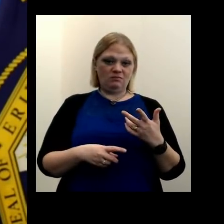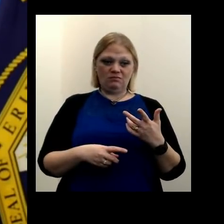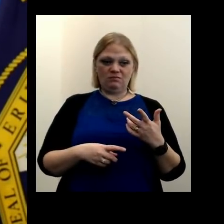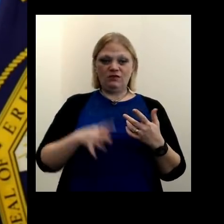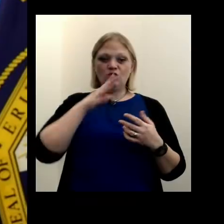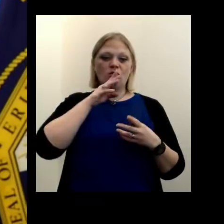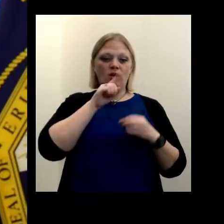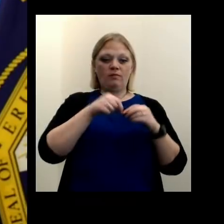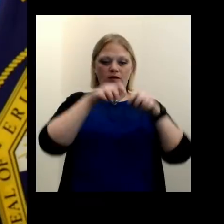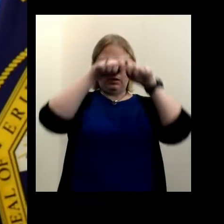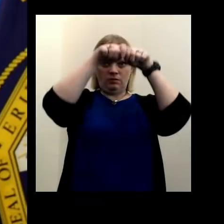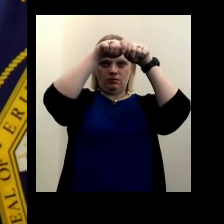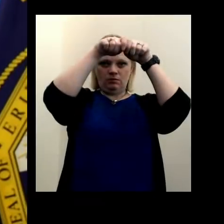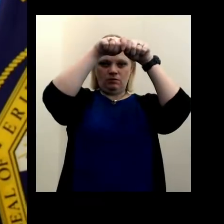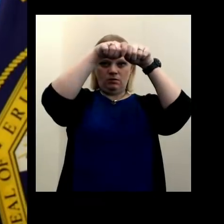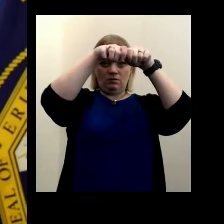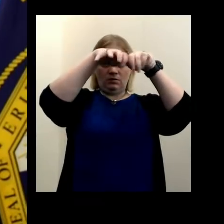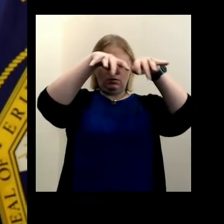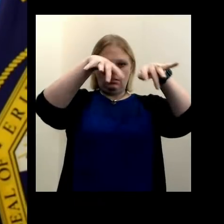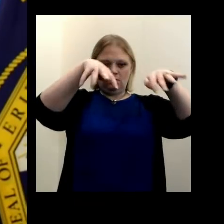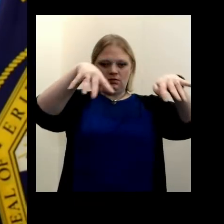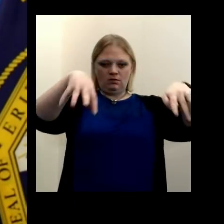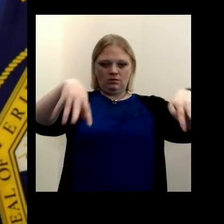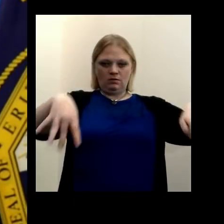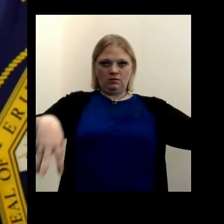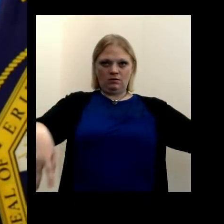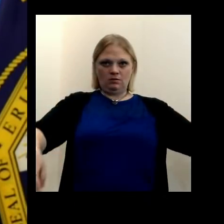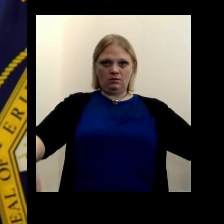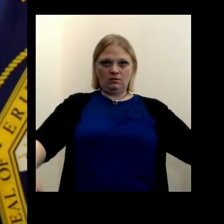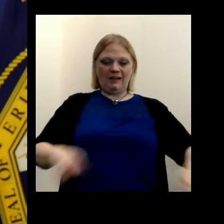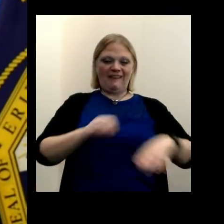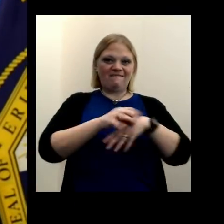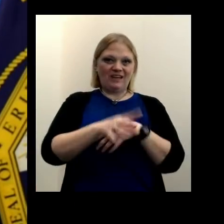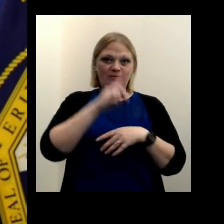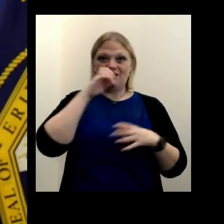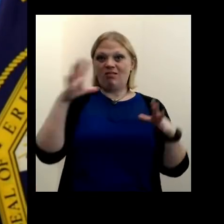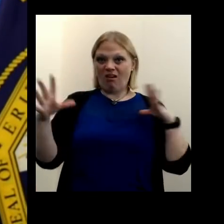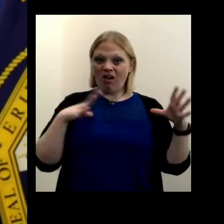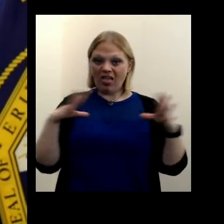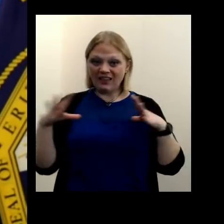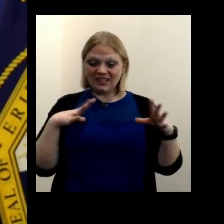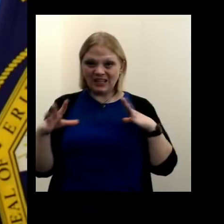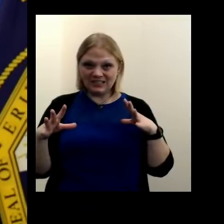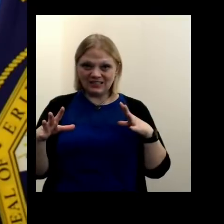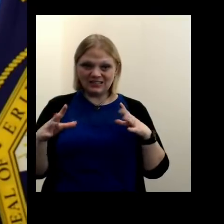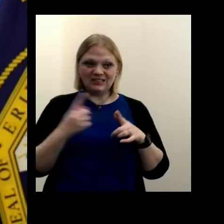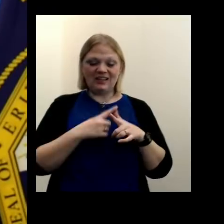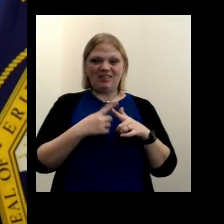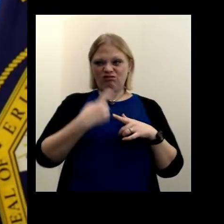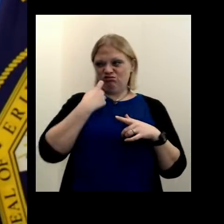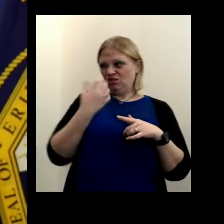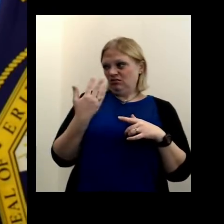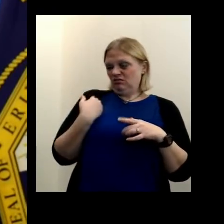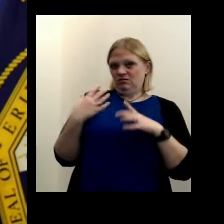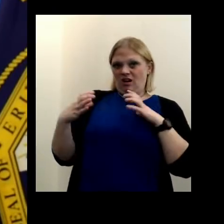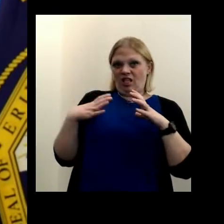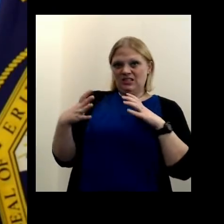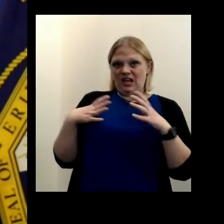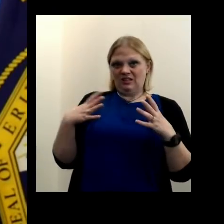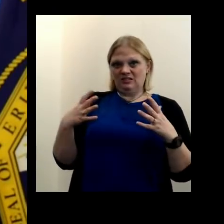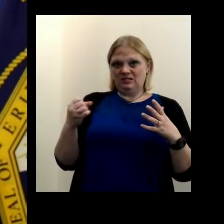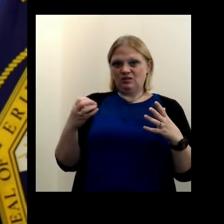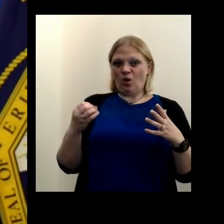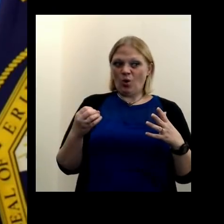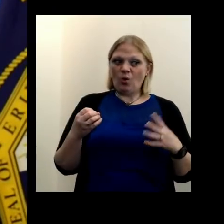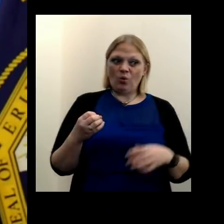effect because of the holidays that are approaching in addition to the holiday that we've already had. We